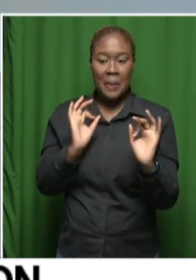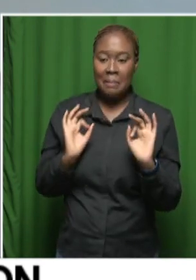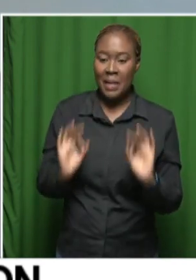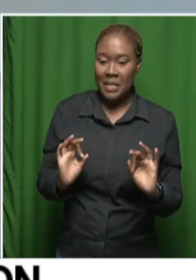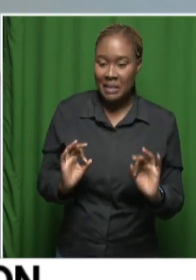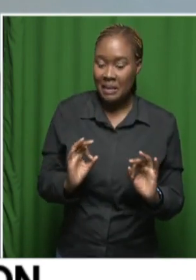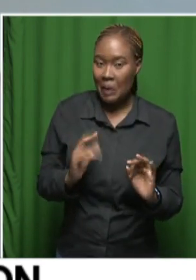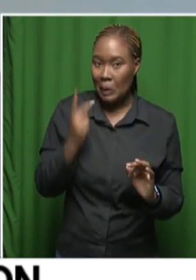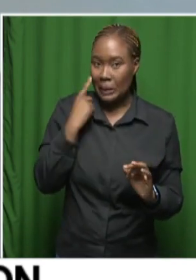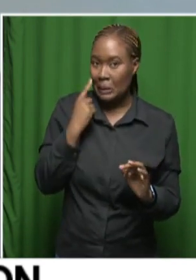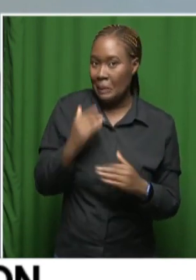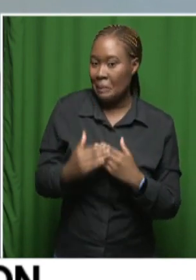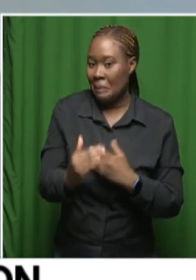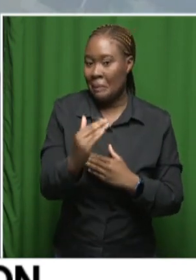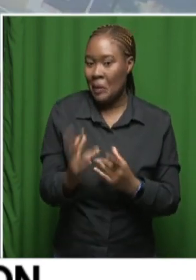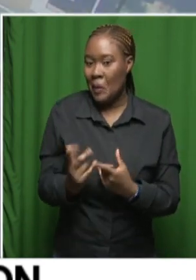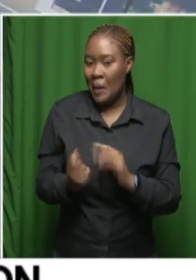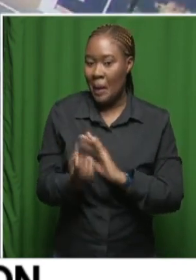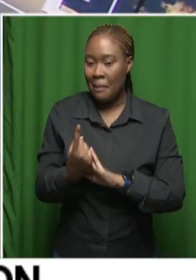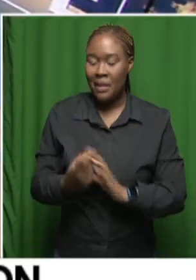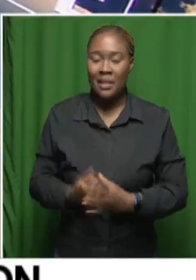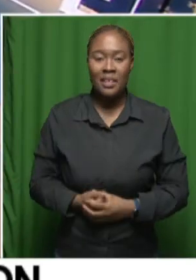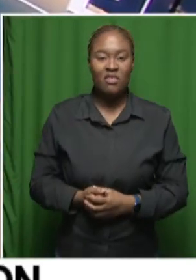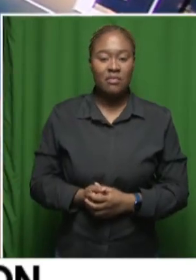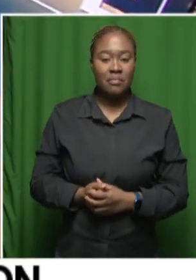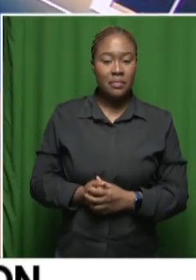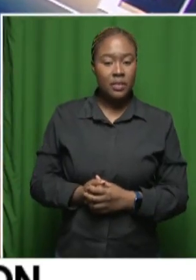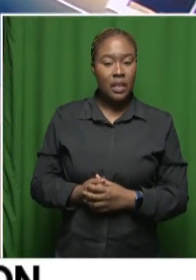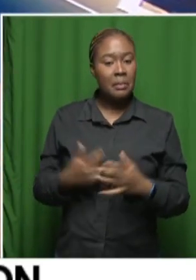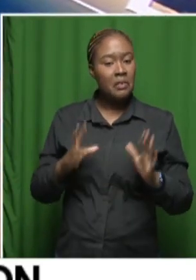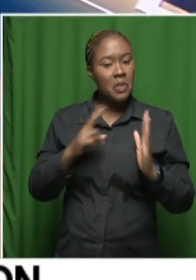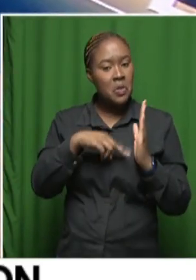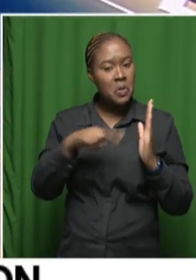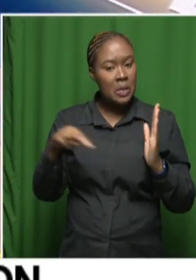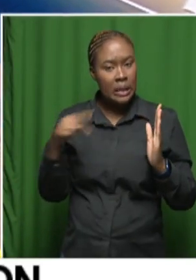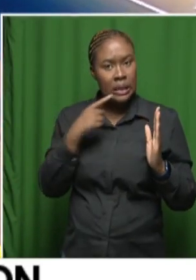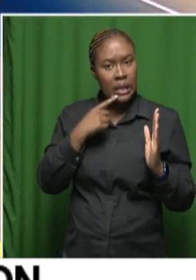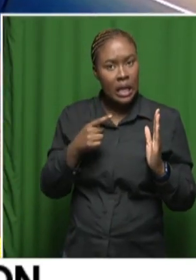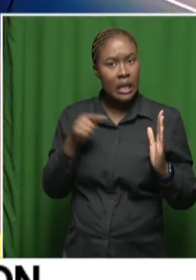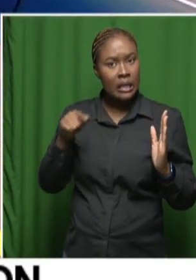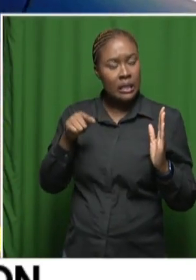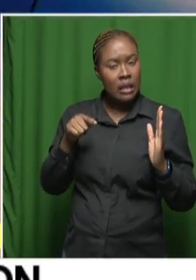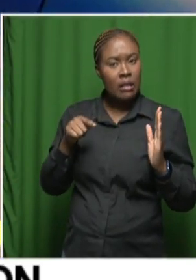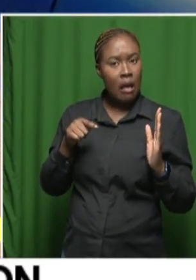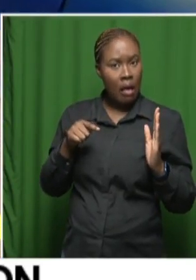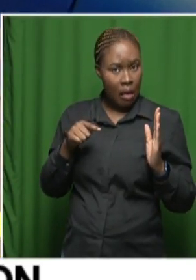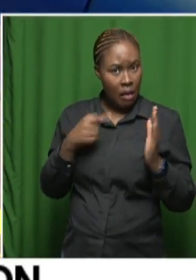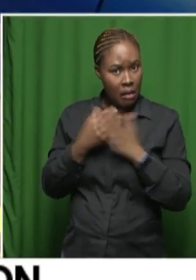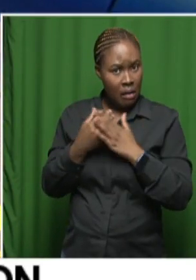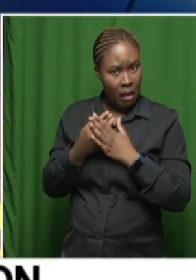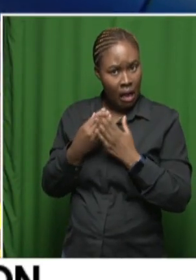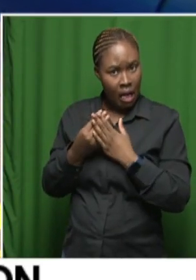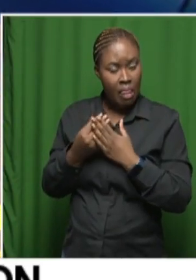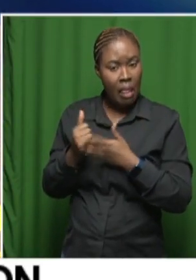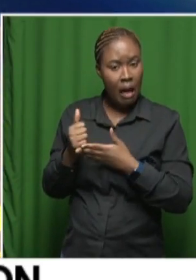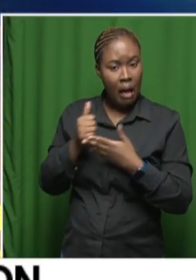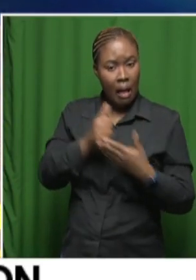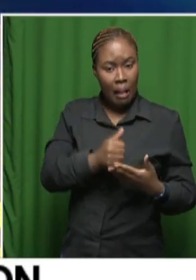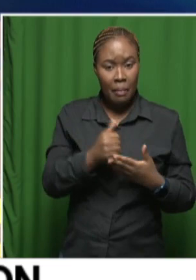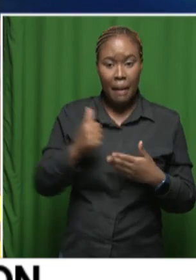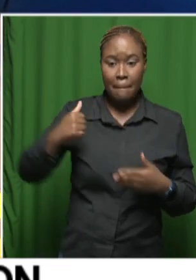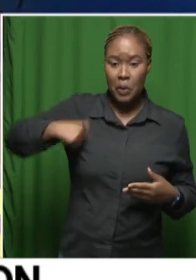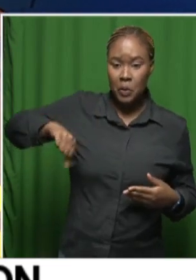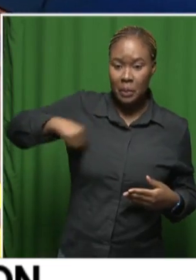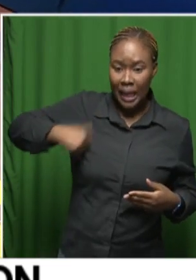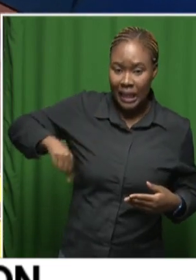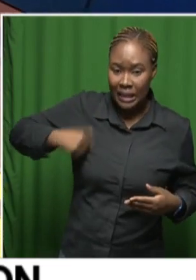going to work out. Yeah, I'm reading here that this could potentially solve problems that could change the narrative of